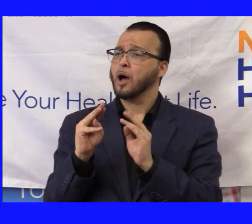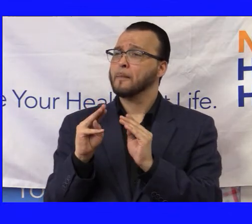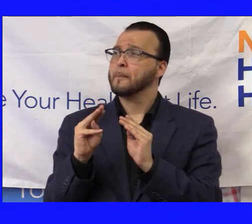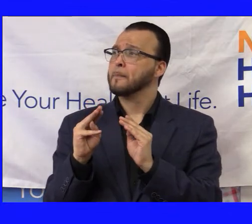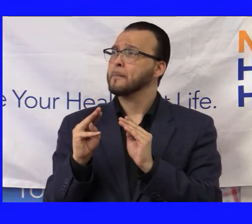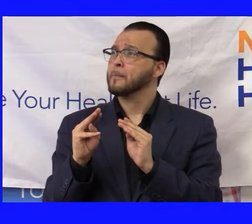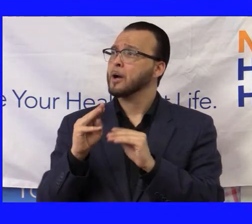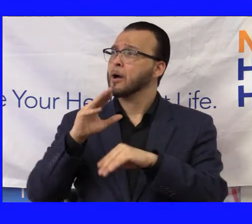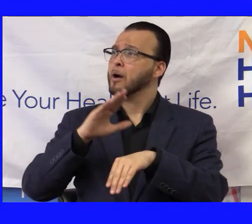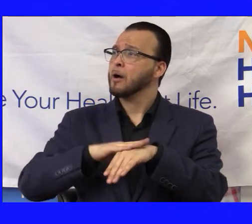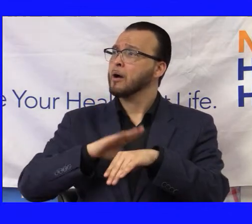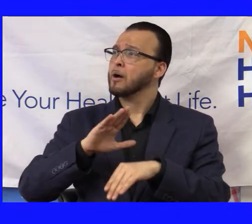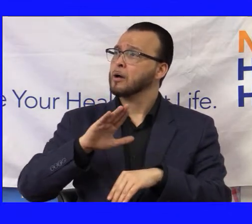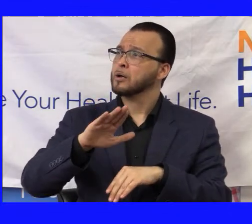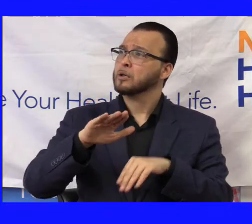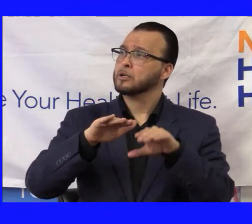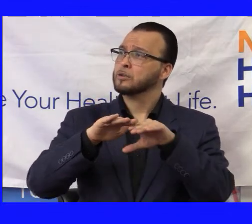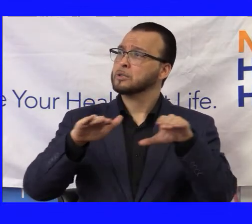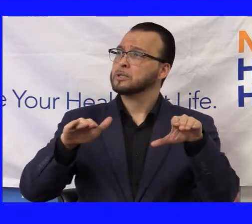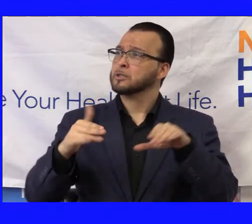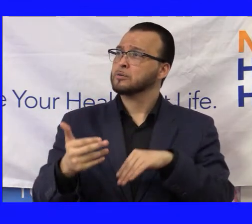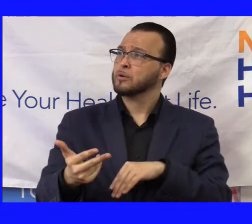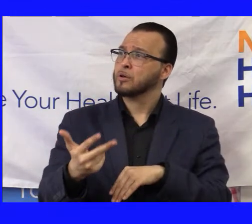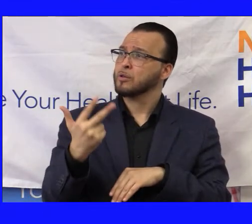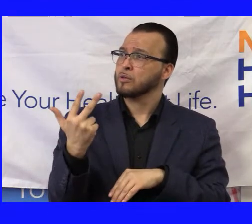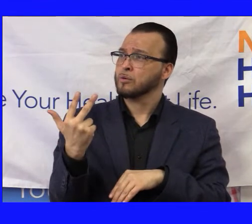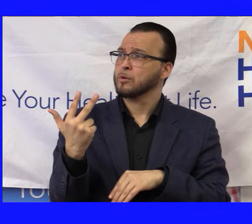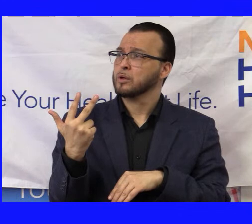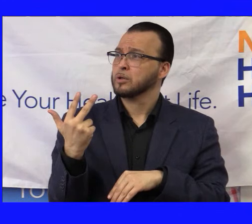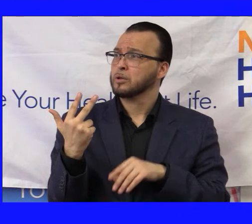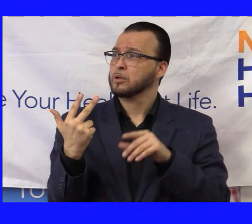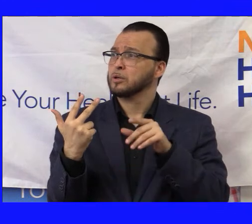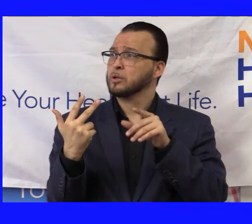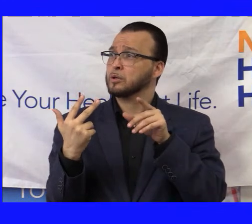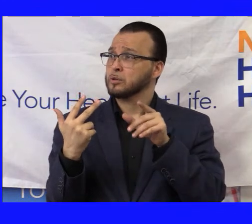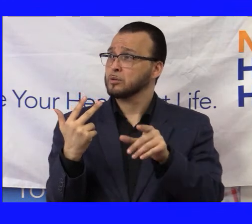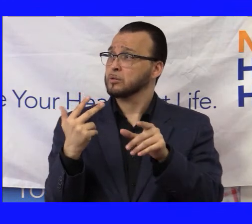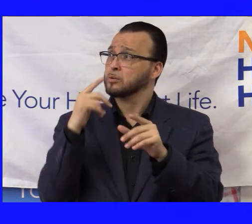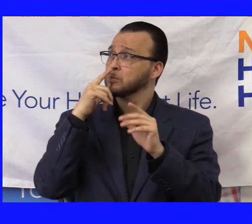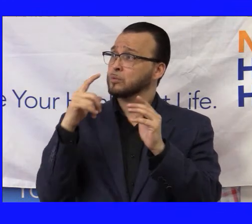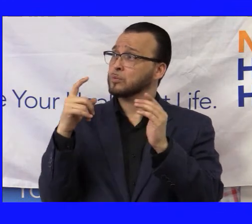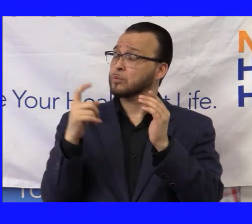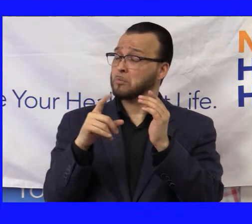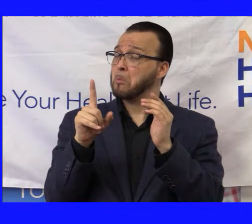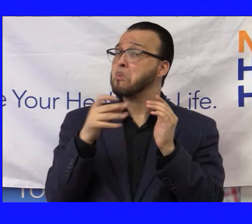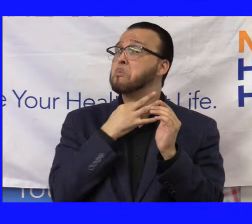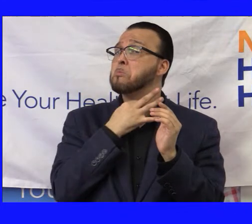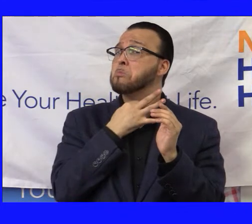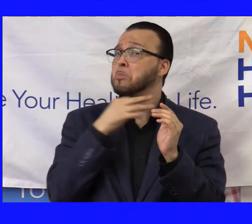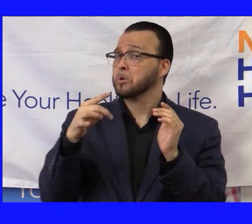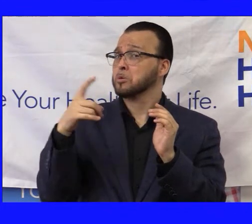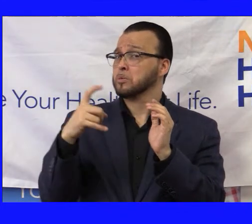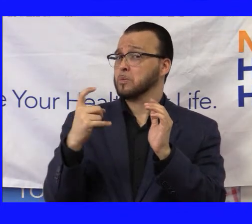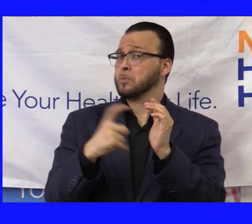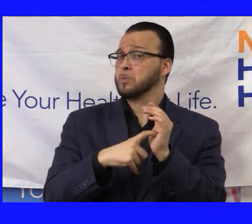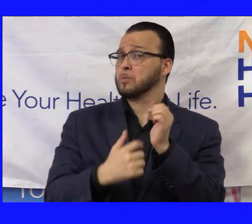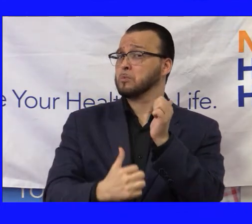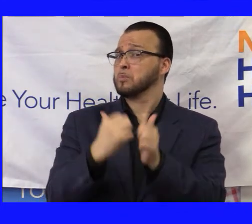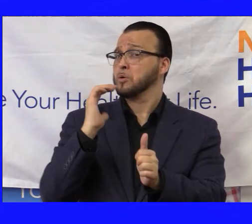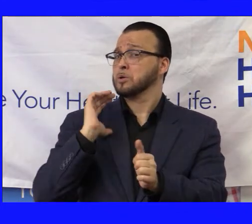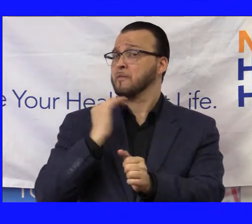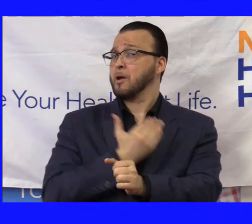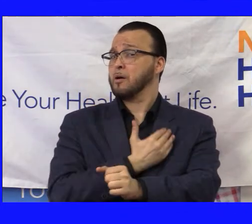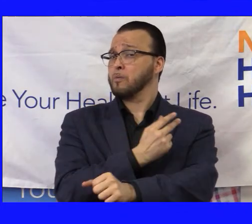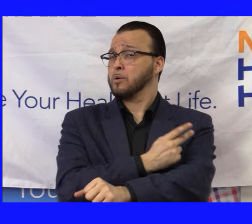on your Tier 3, would you have found that most of our patients were